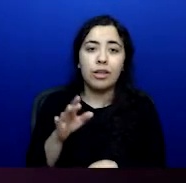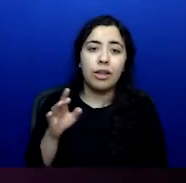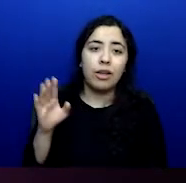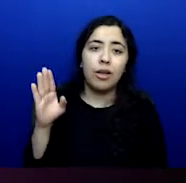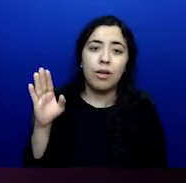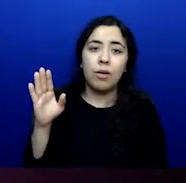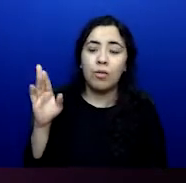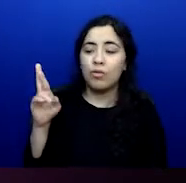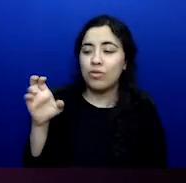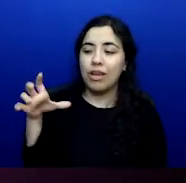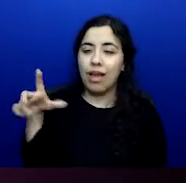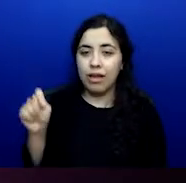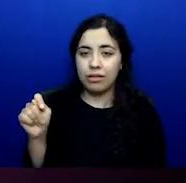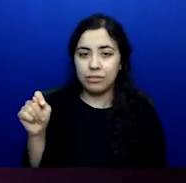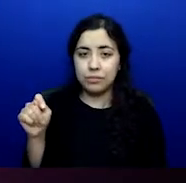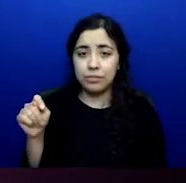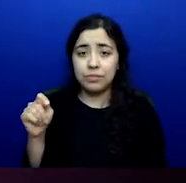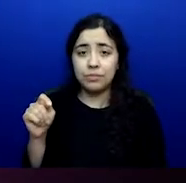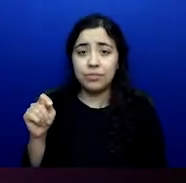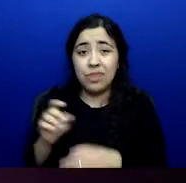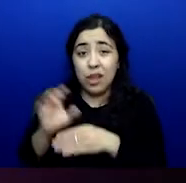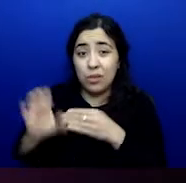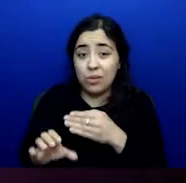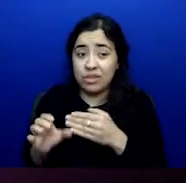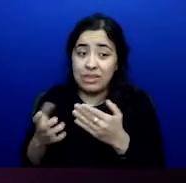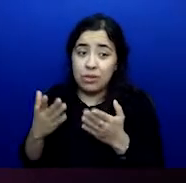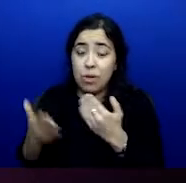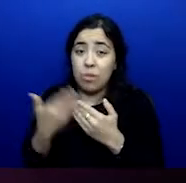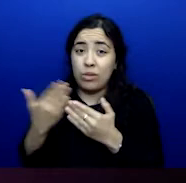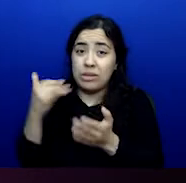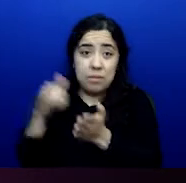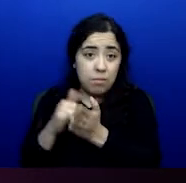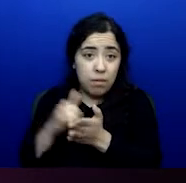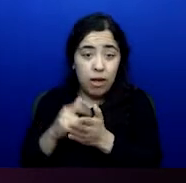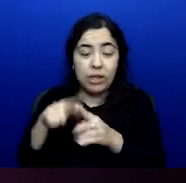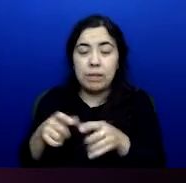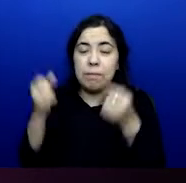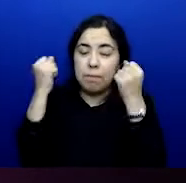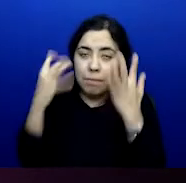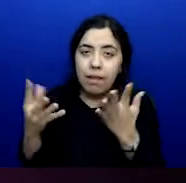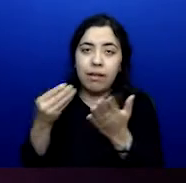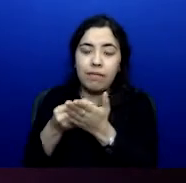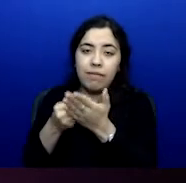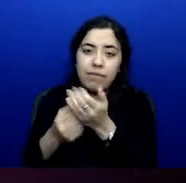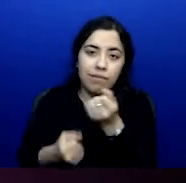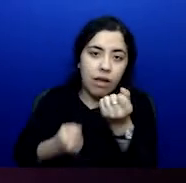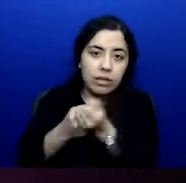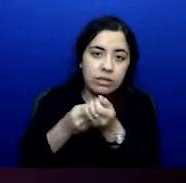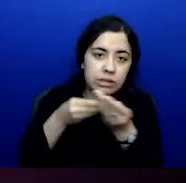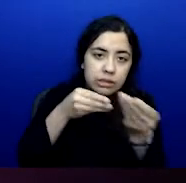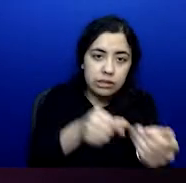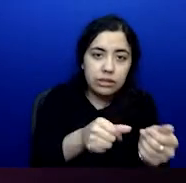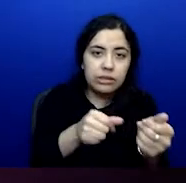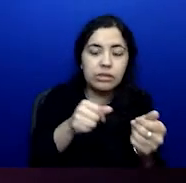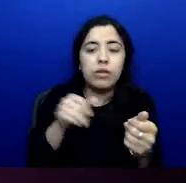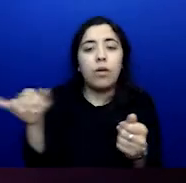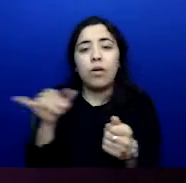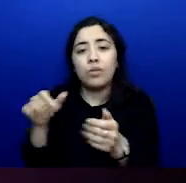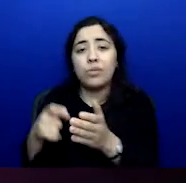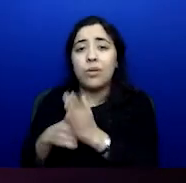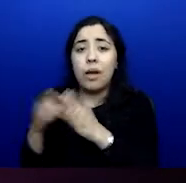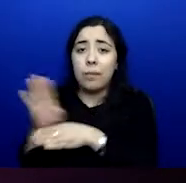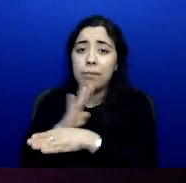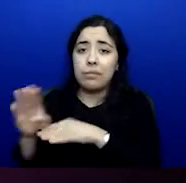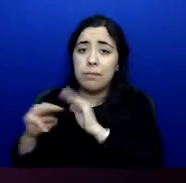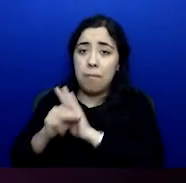I've concluded it's nearly impossible to do, at least without a ton of funding that doesn't also require a business model behind